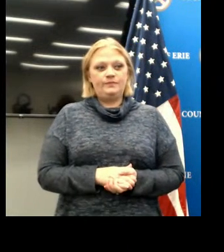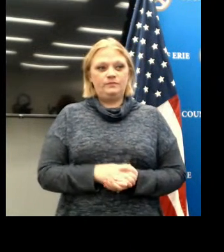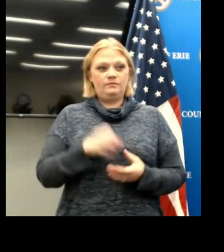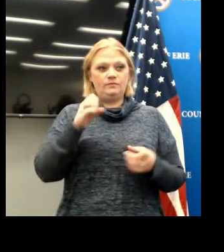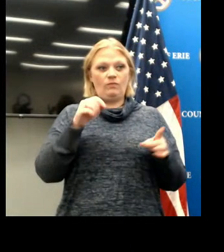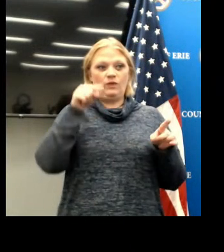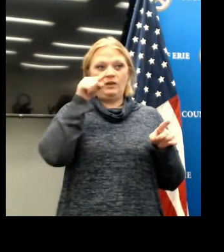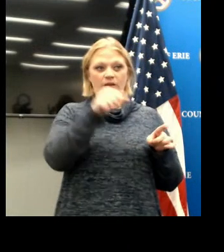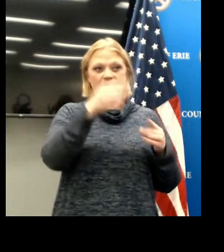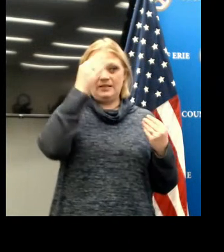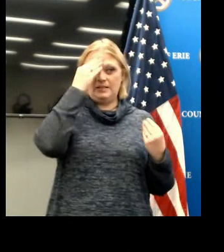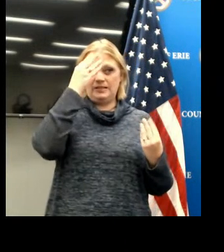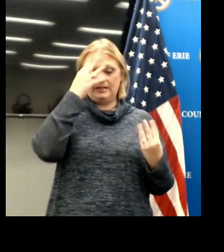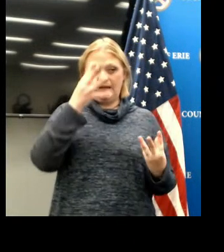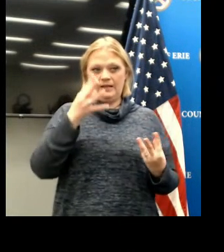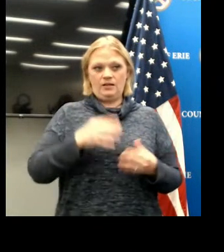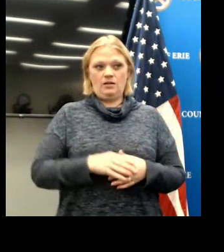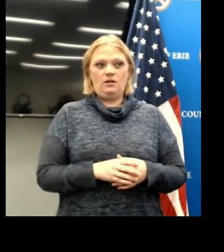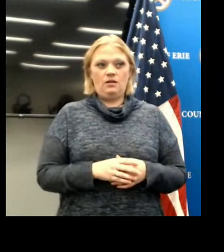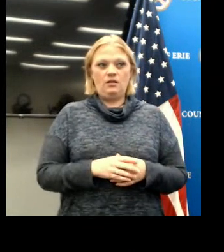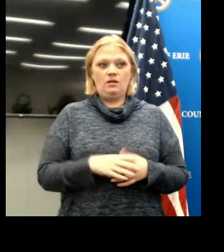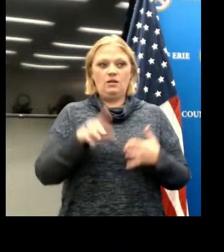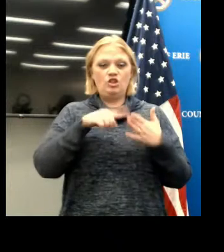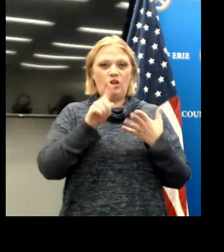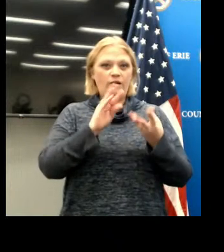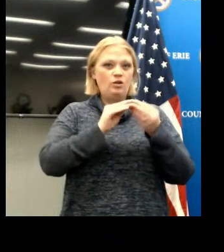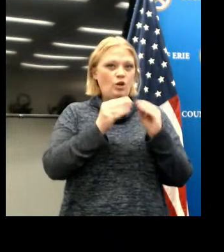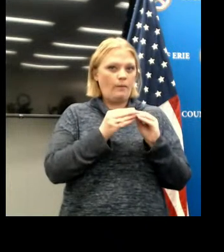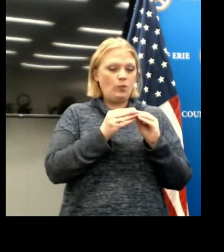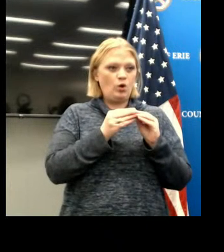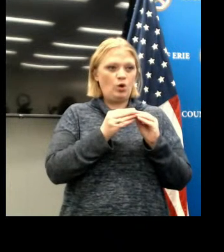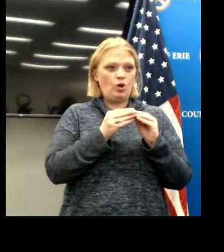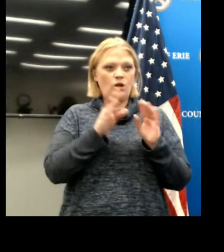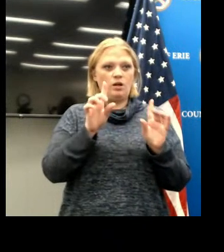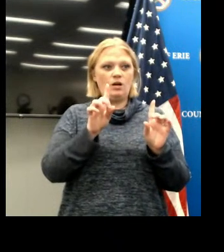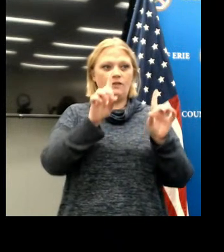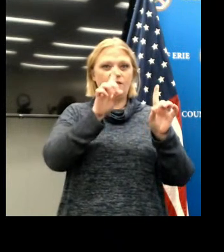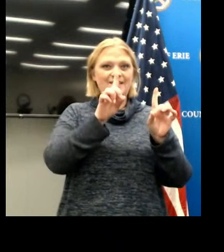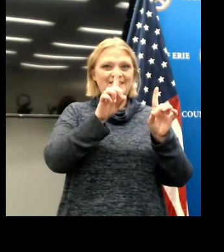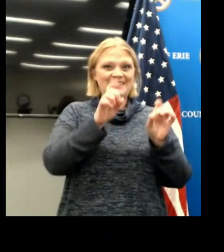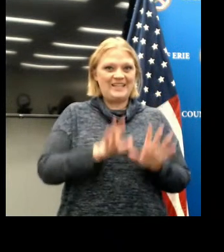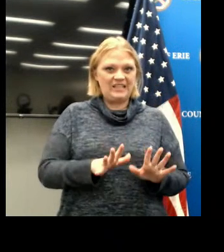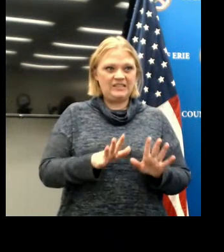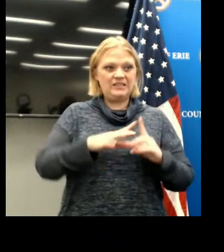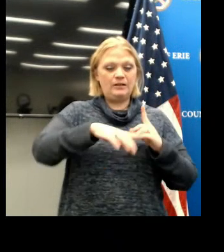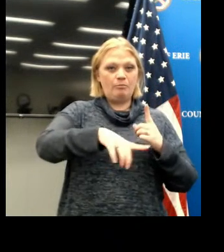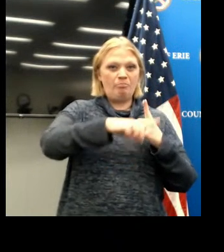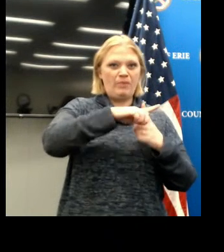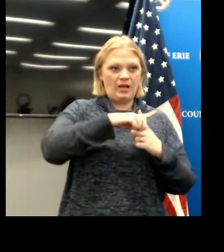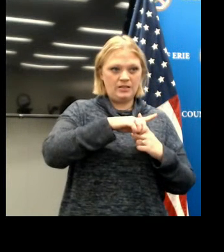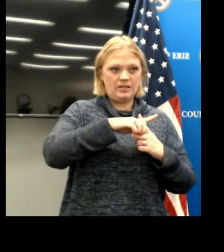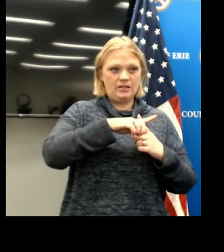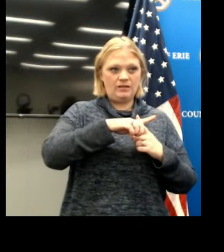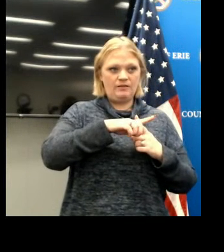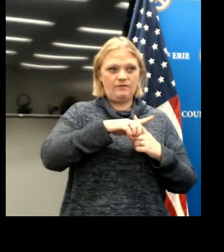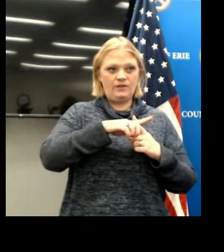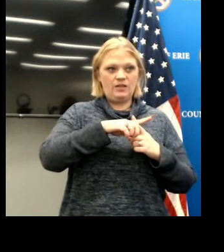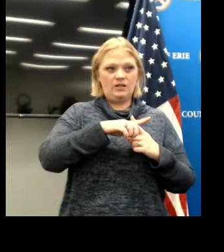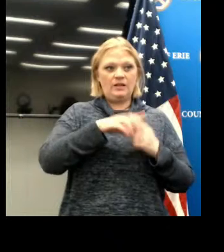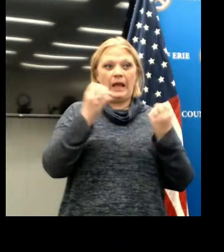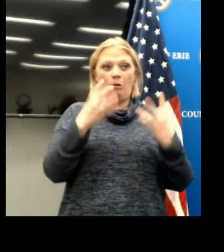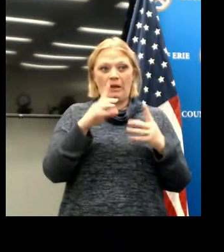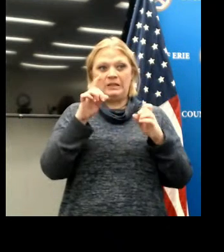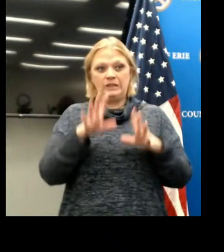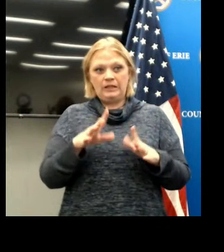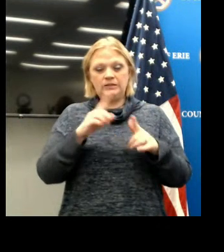these are data looking at the number of tests, that were positive, and the proportion of